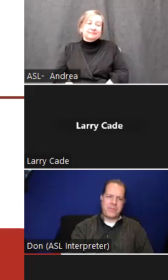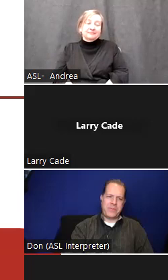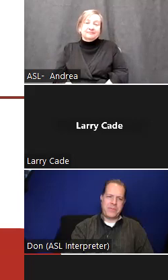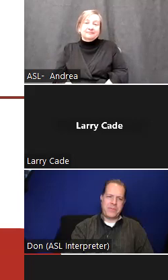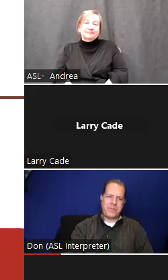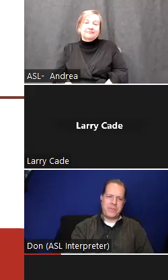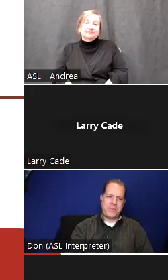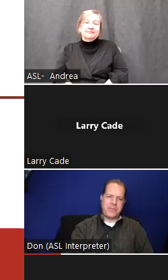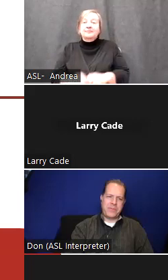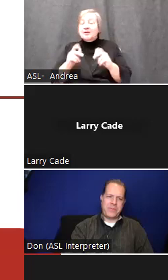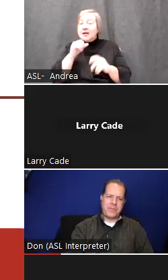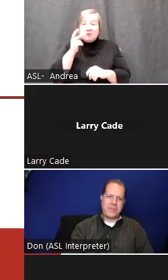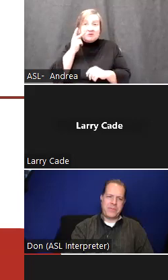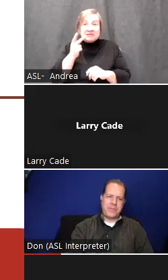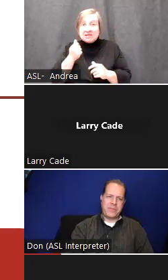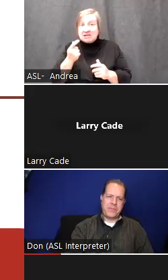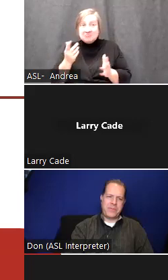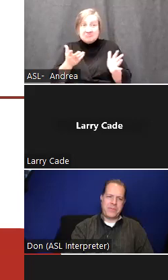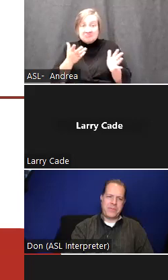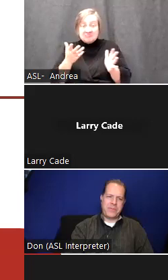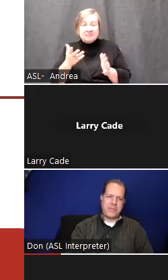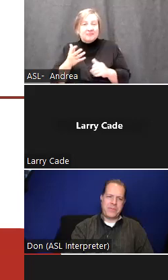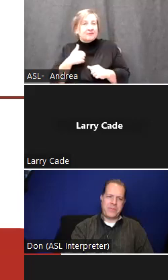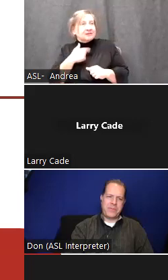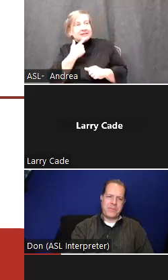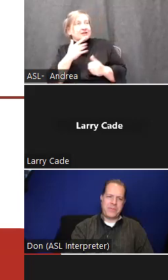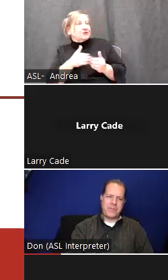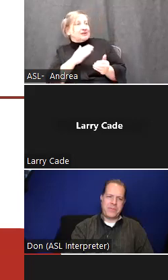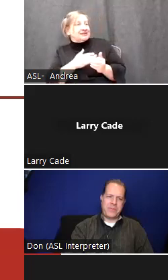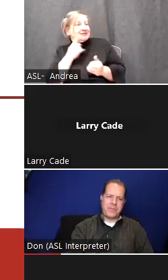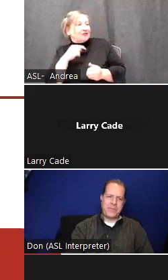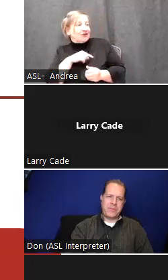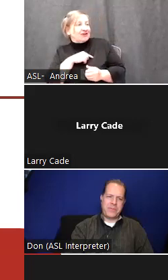Okay, not seeing. Yeah. I was going to say they're making it too easy on us.